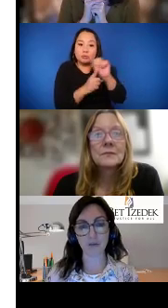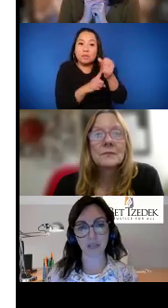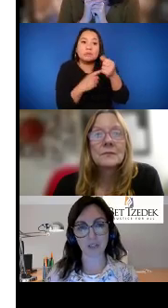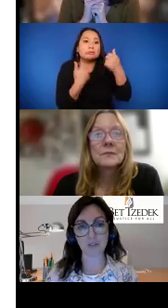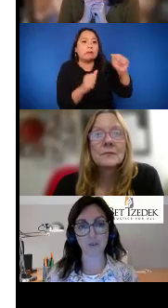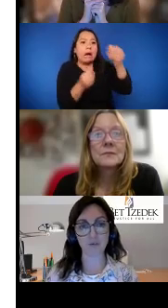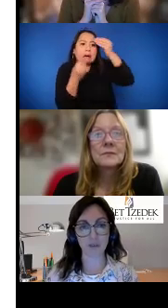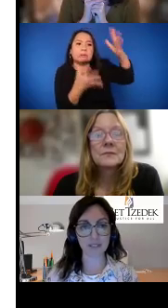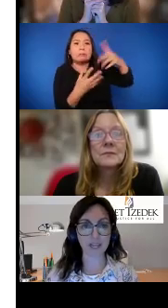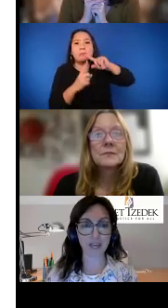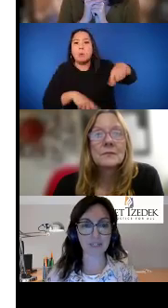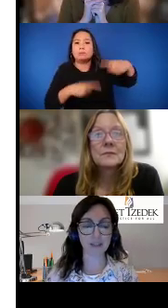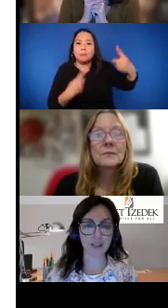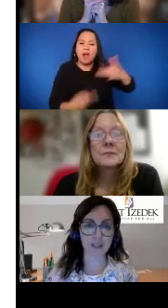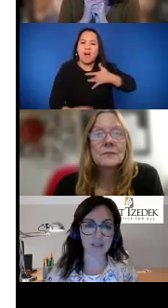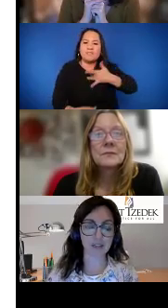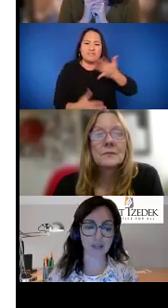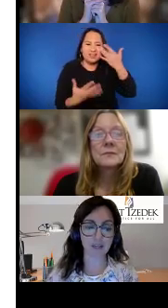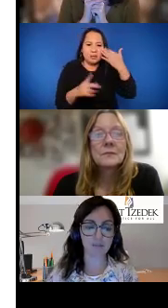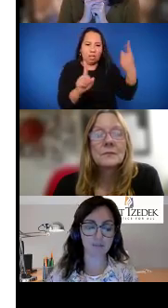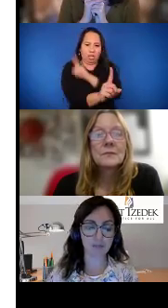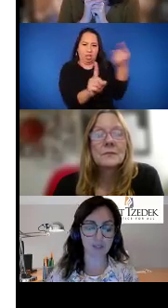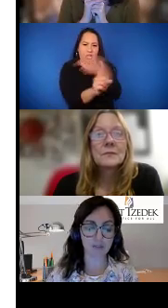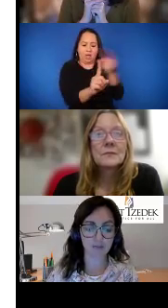legal obligations to investigate these